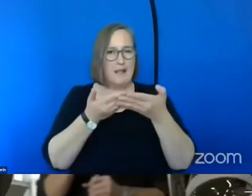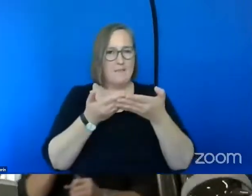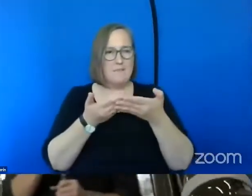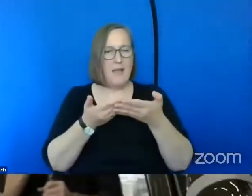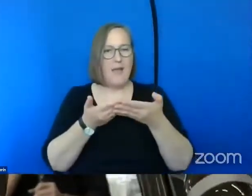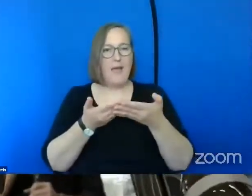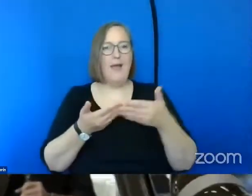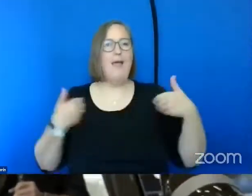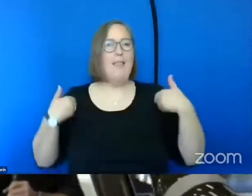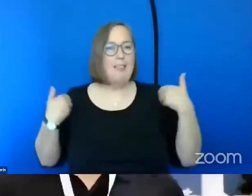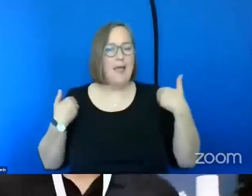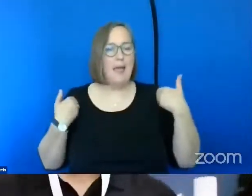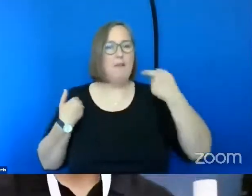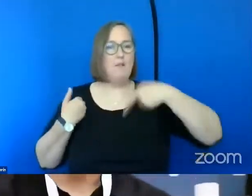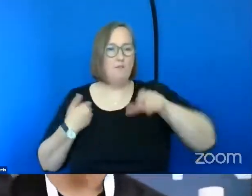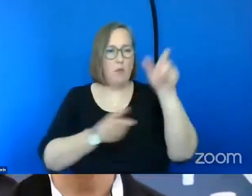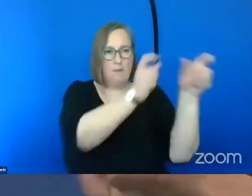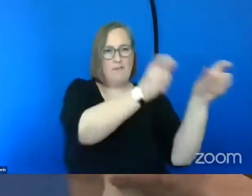that.